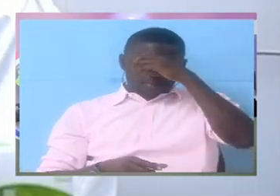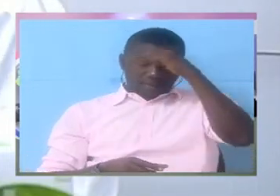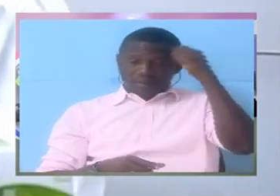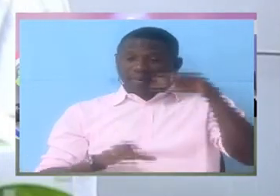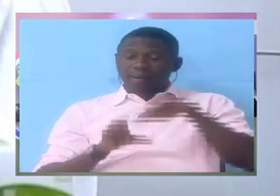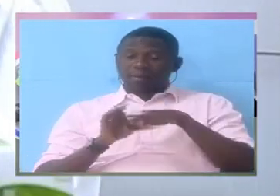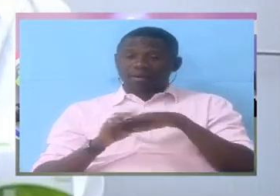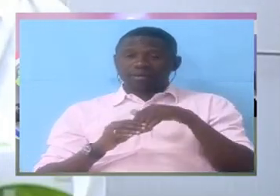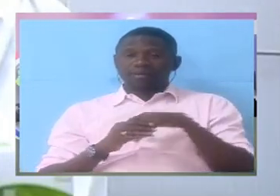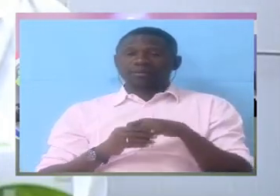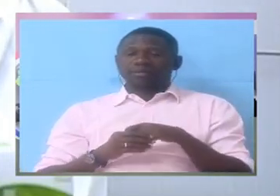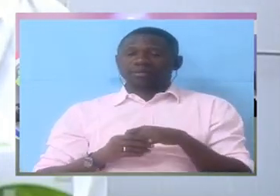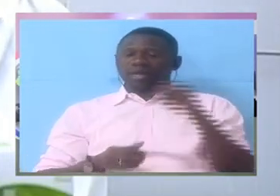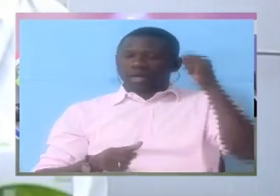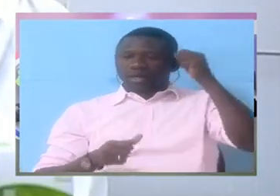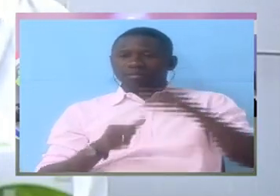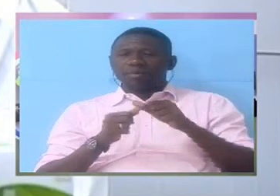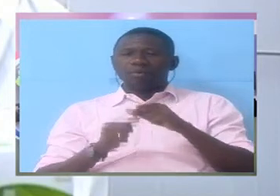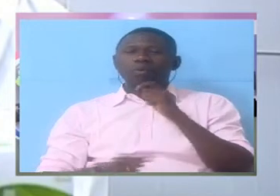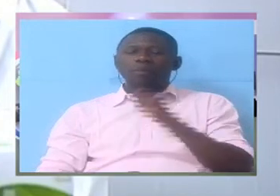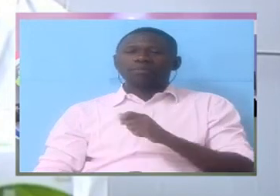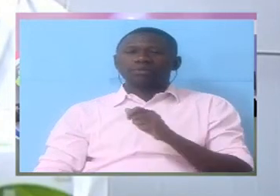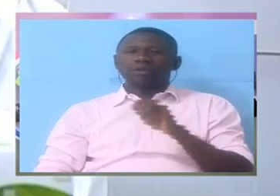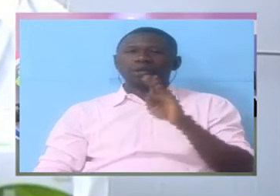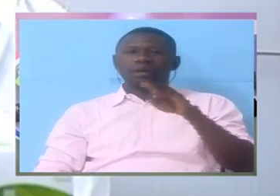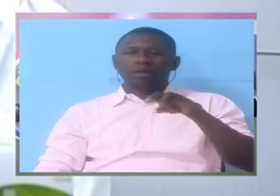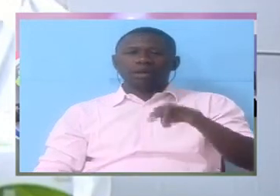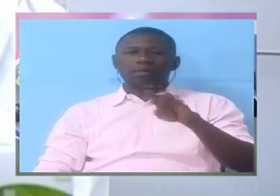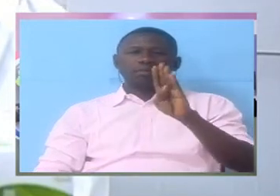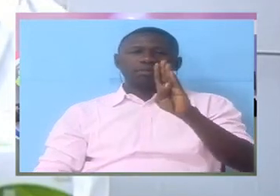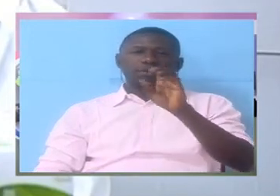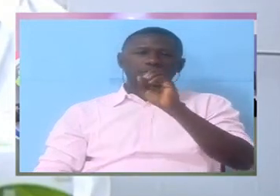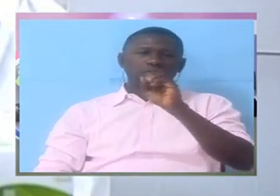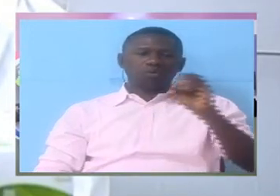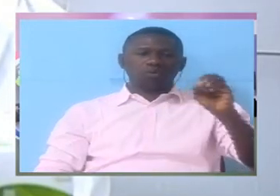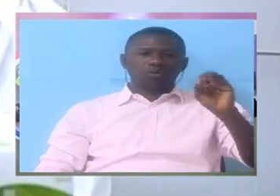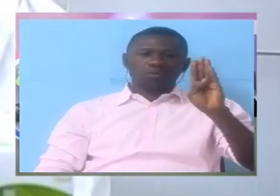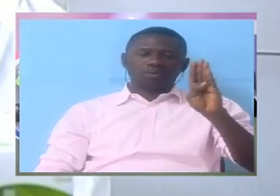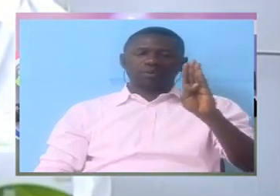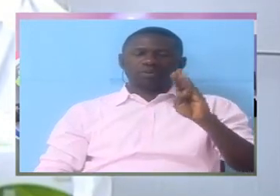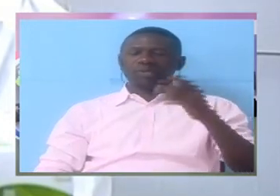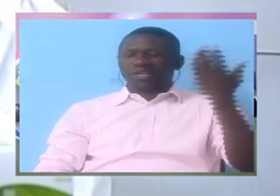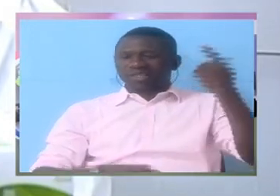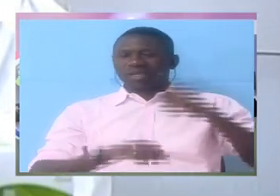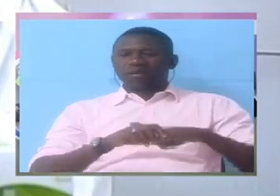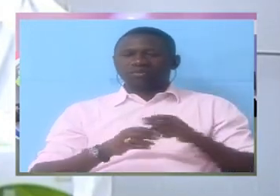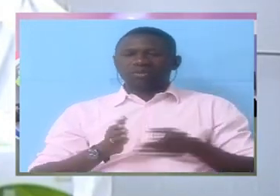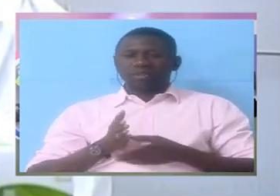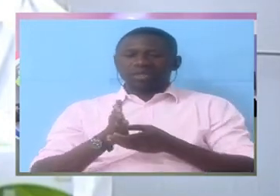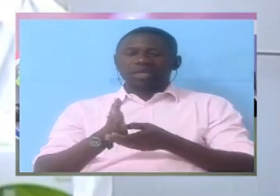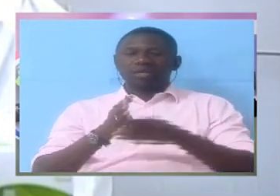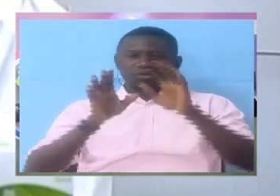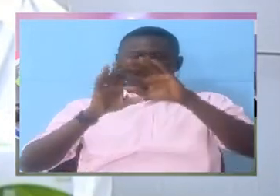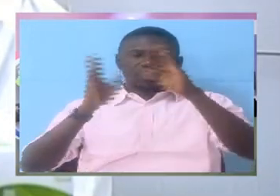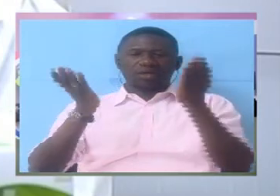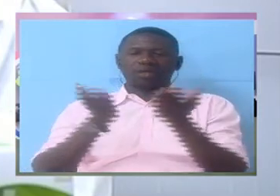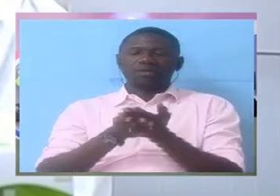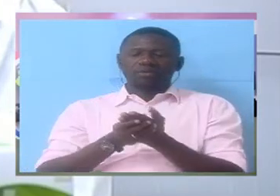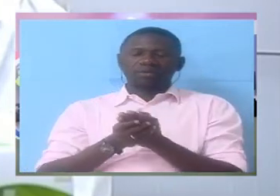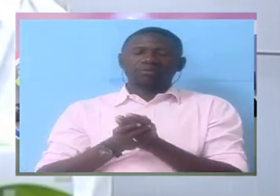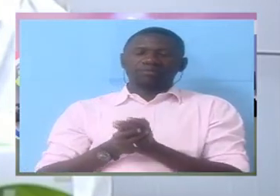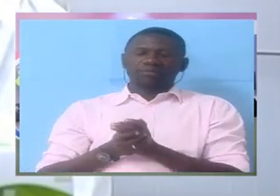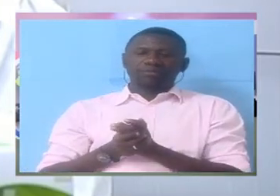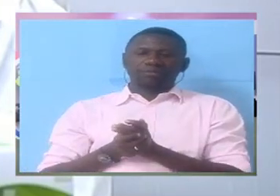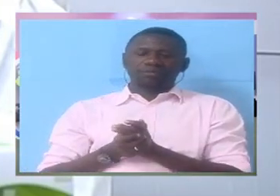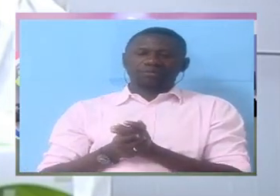I remember one Mr. Mbouk called, he was one time the Director General, Mr. Mbouk. Hakilo bakan Mr. Mbouk to aneneketa